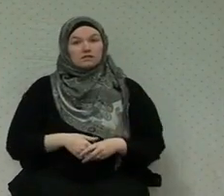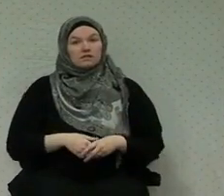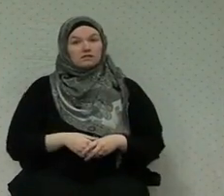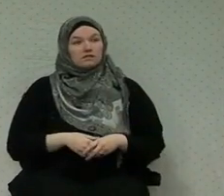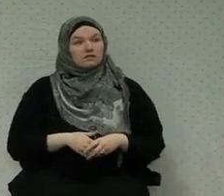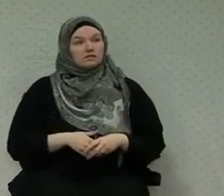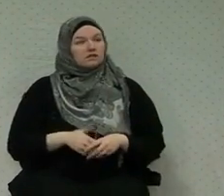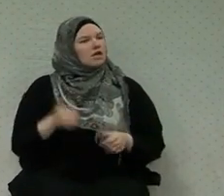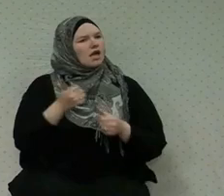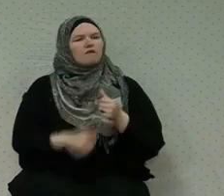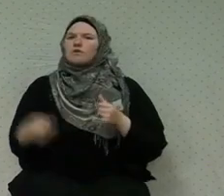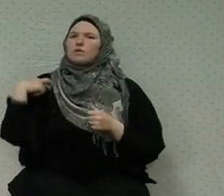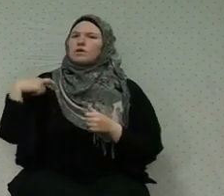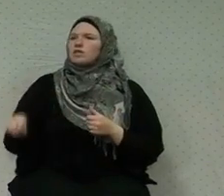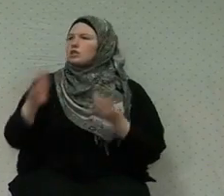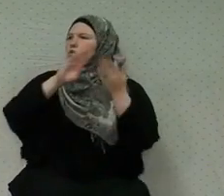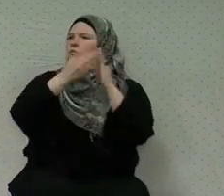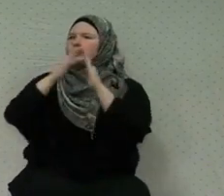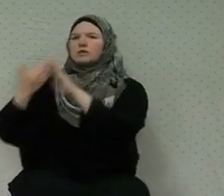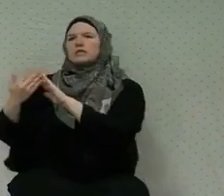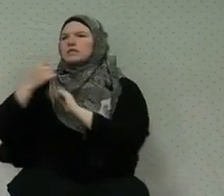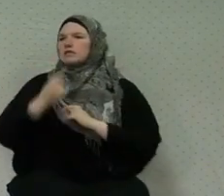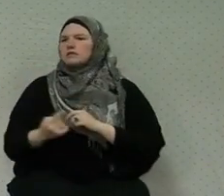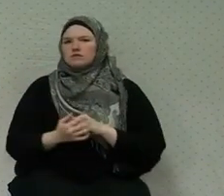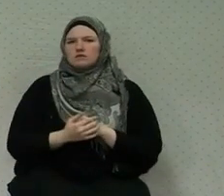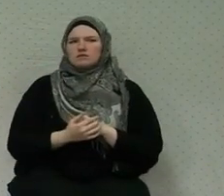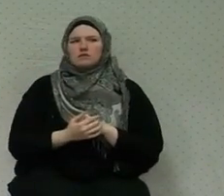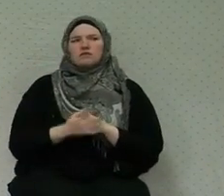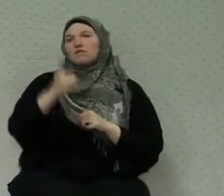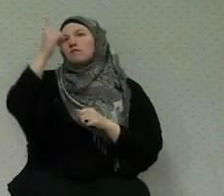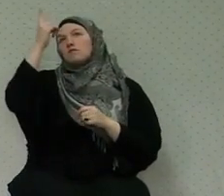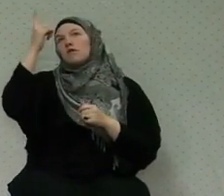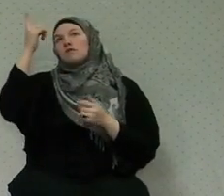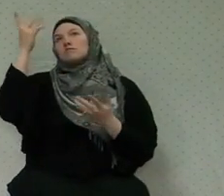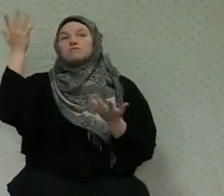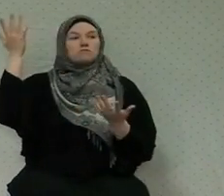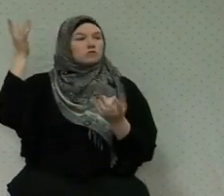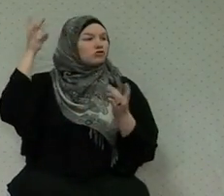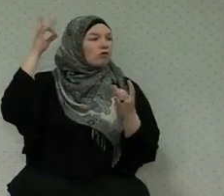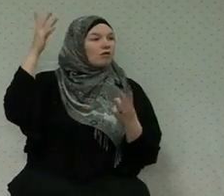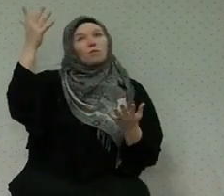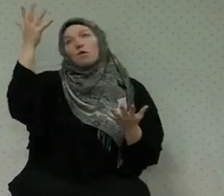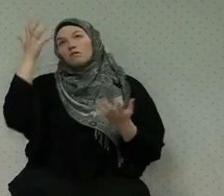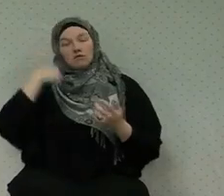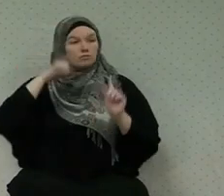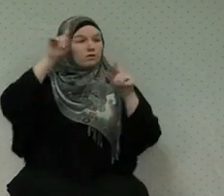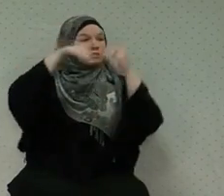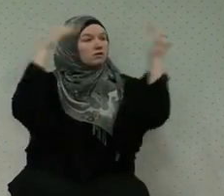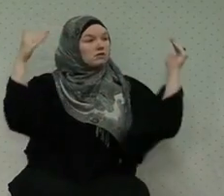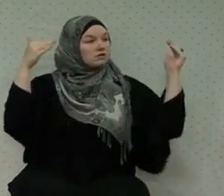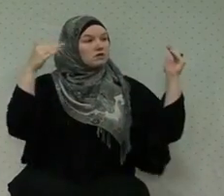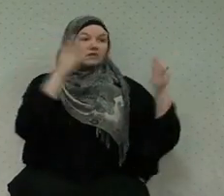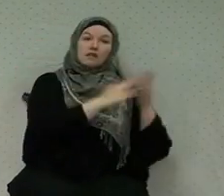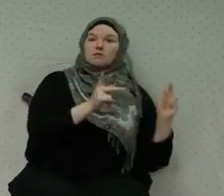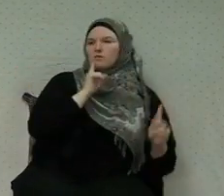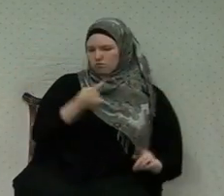Every religious community says, God willing, I'm going to paradise. And some say, we are the only ones